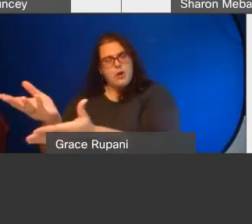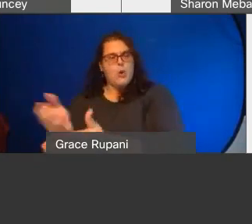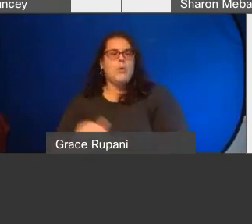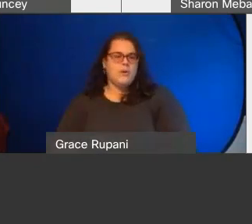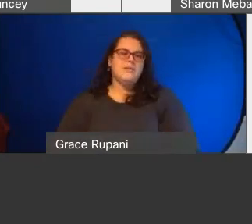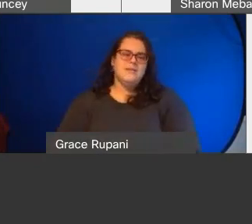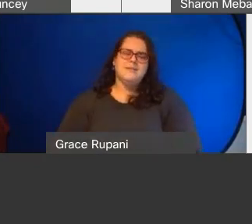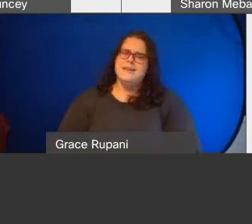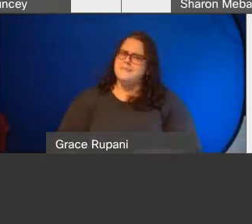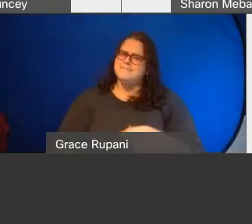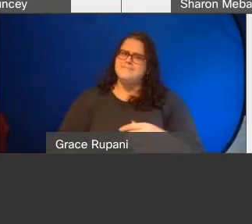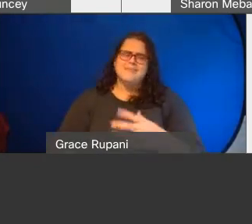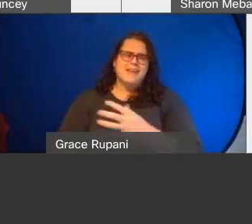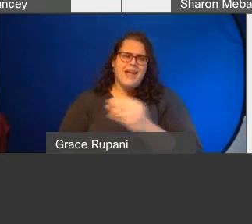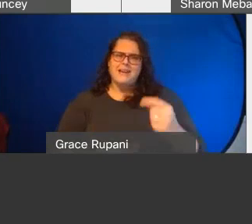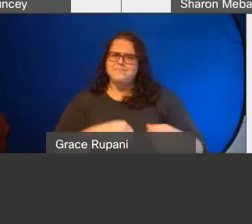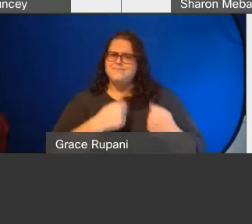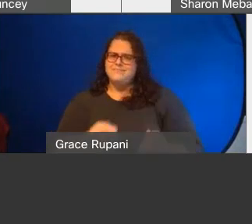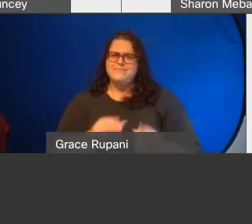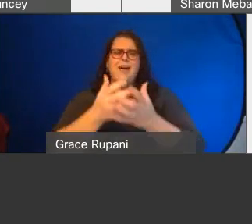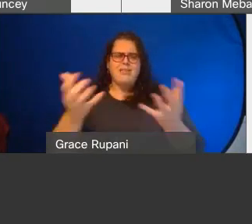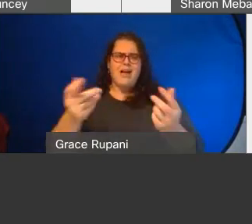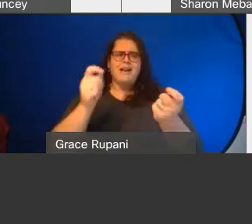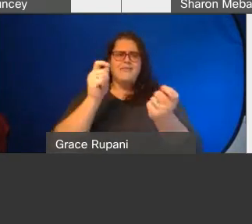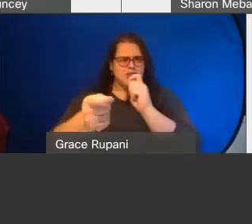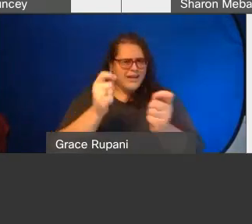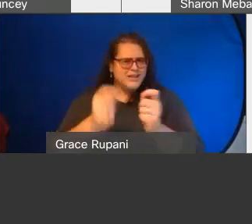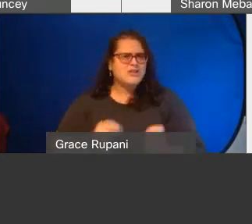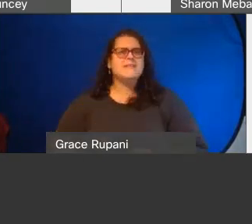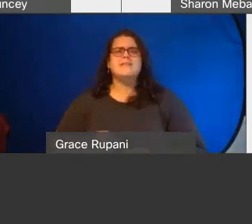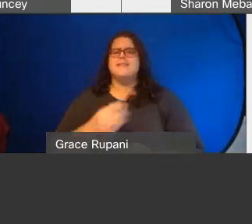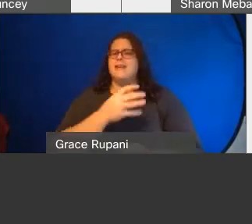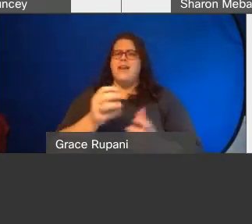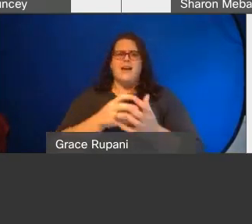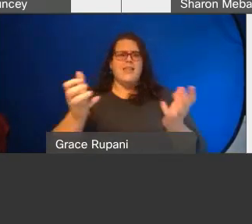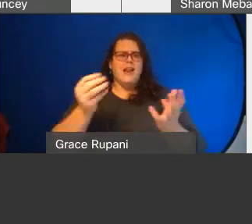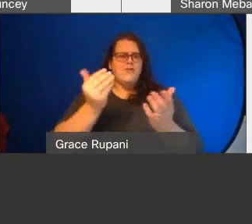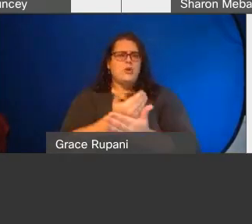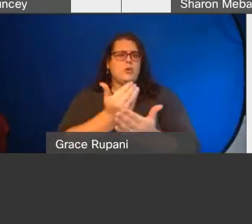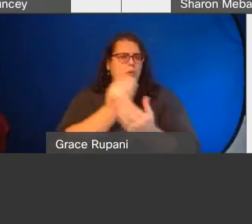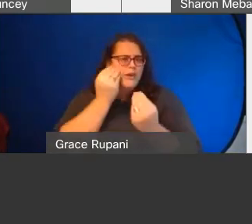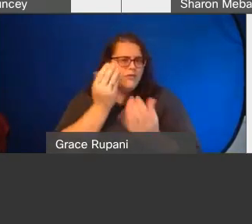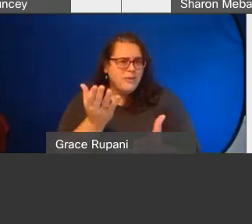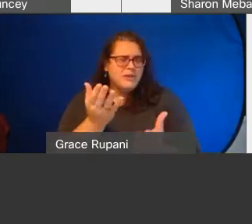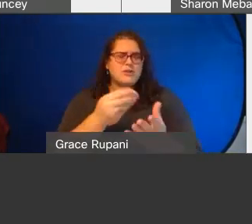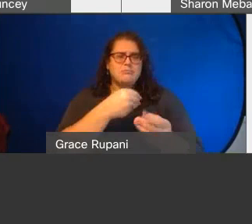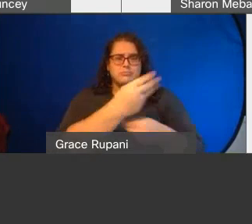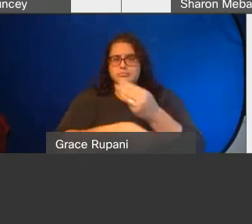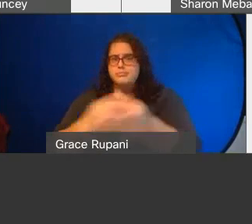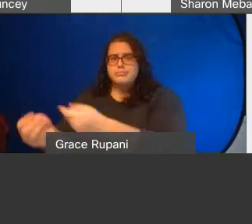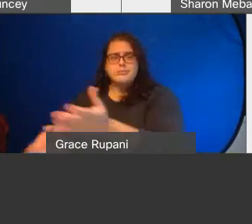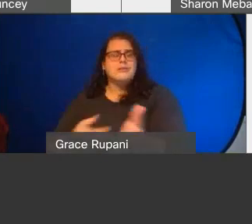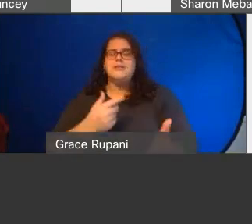of changes that have occurred, a lot of information disseminated, and, we have 80 plus service